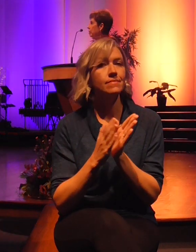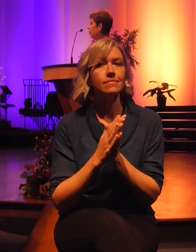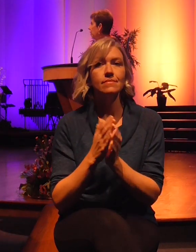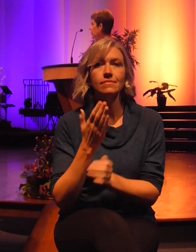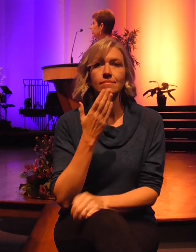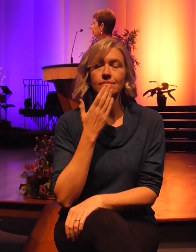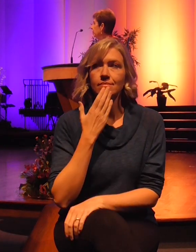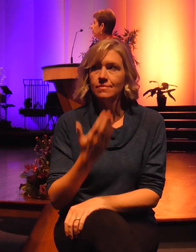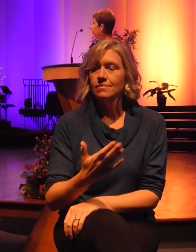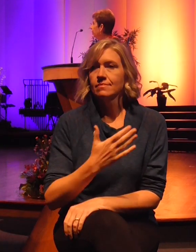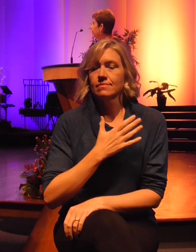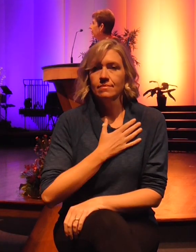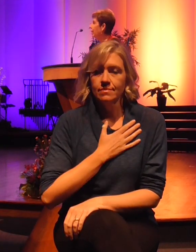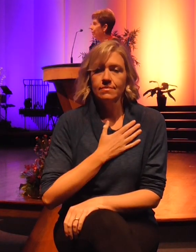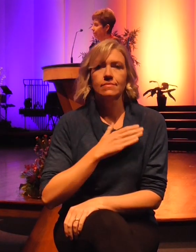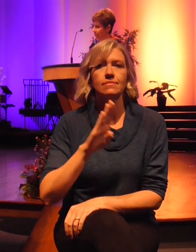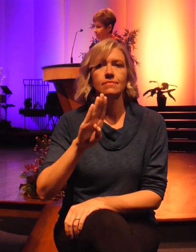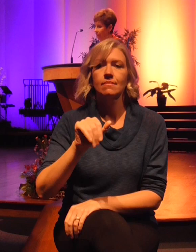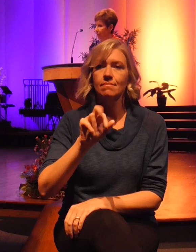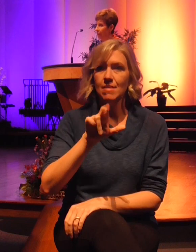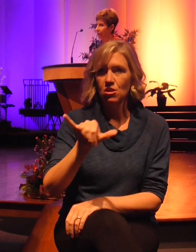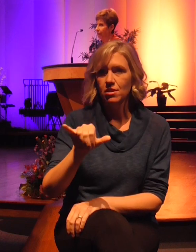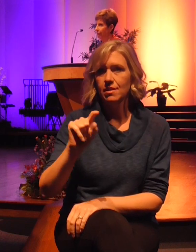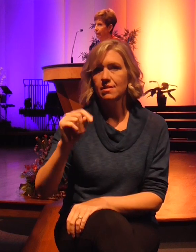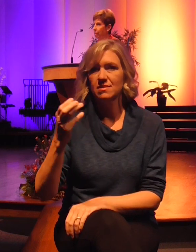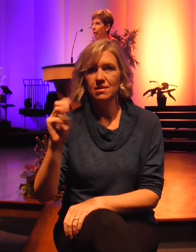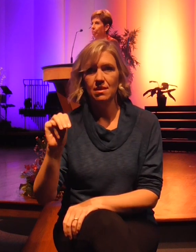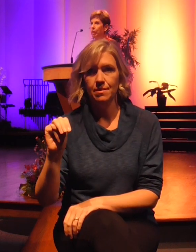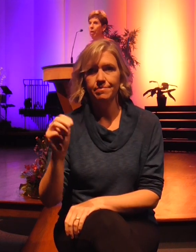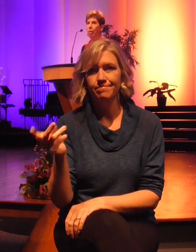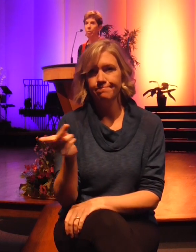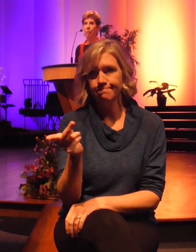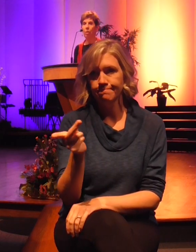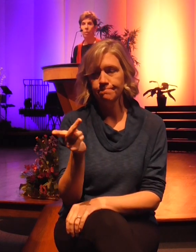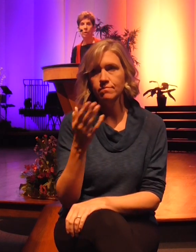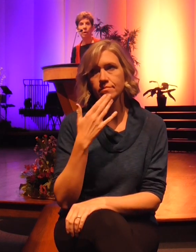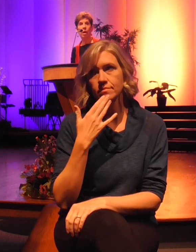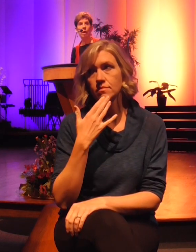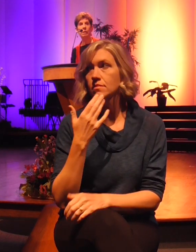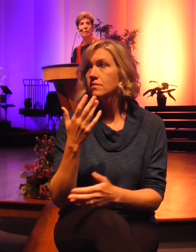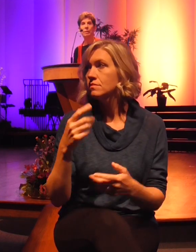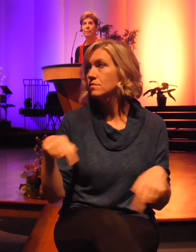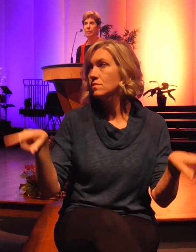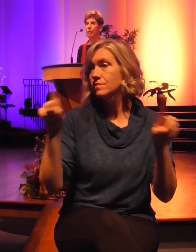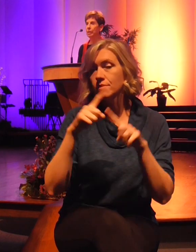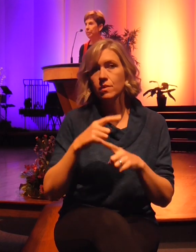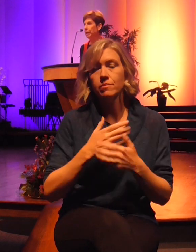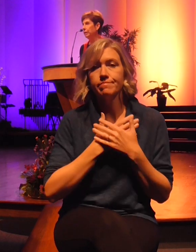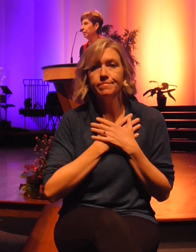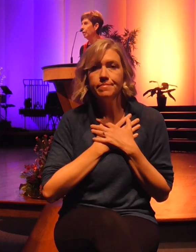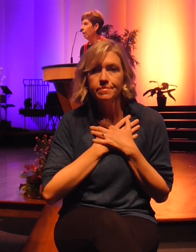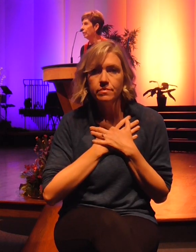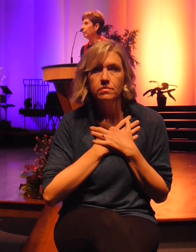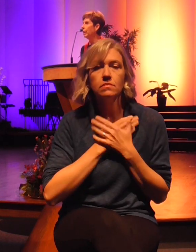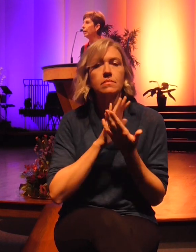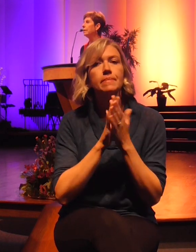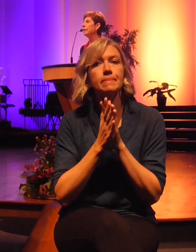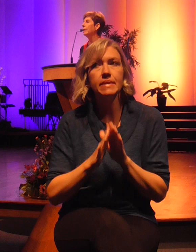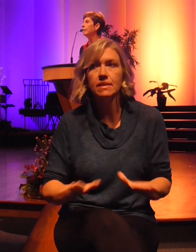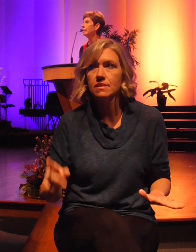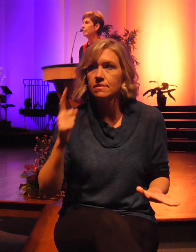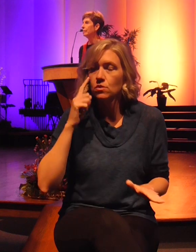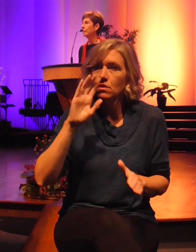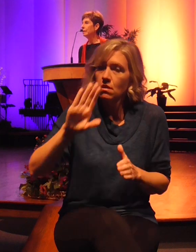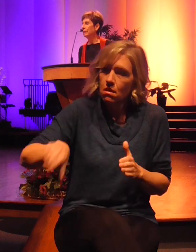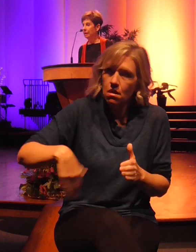Thank you so much, Barry and Tom. And may we all behold in our hearts peace for all